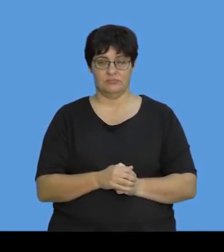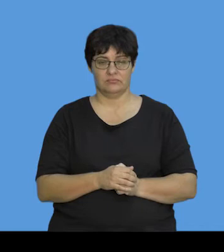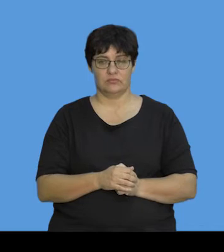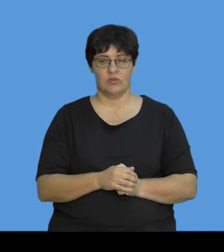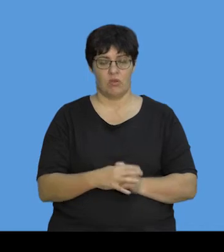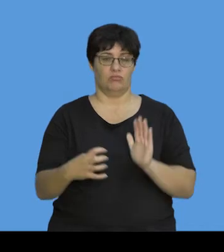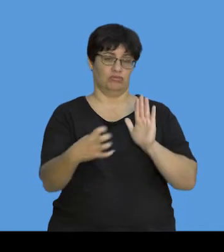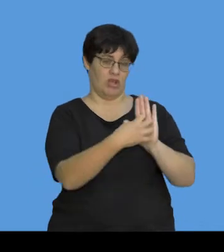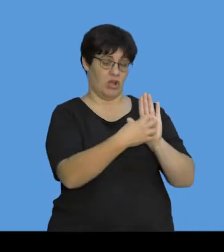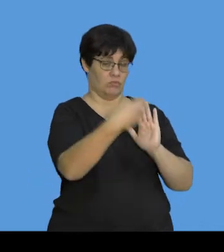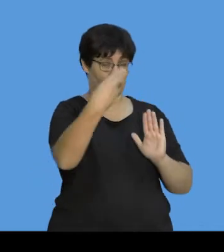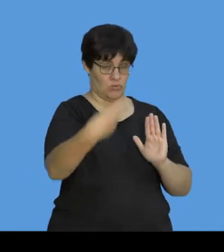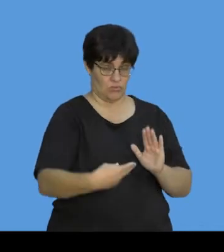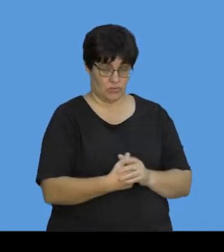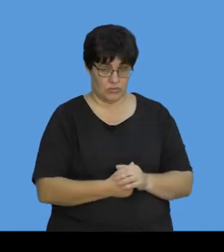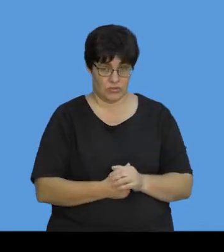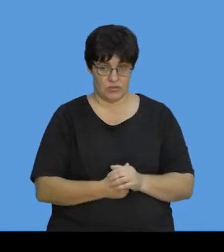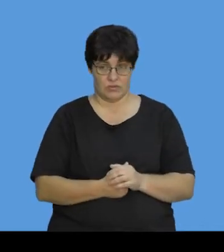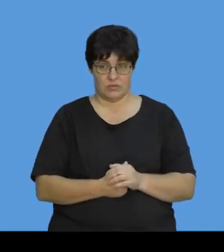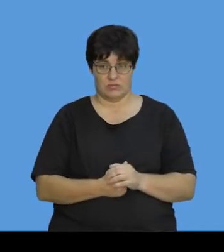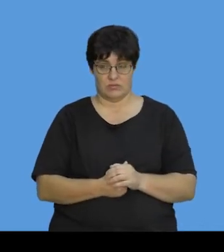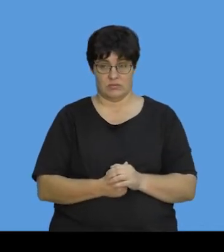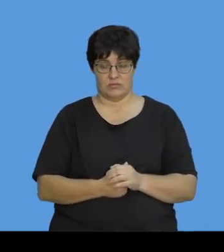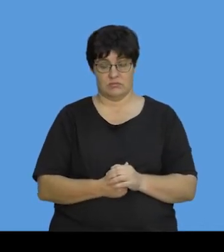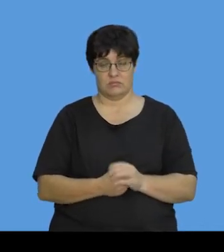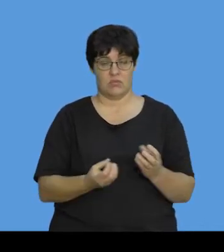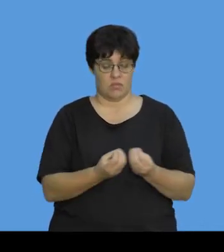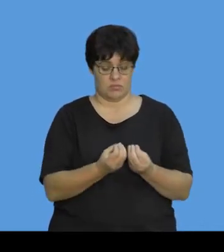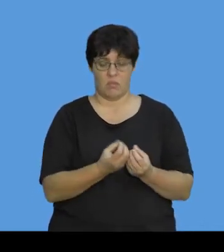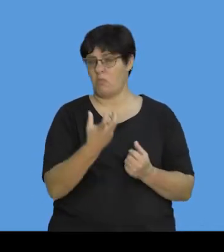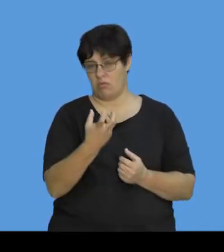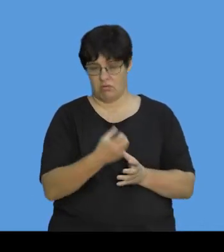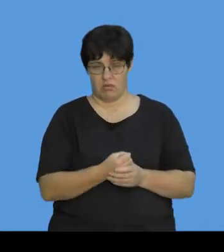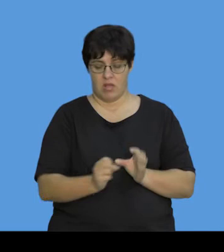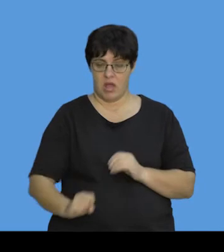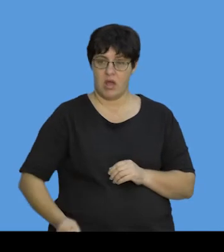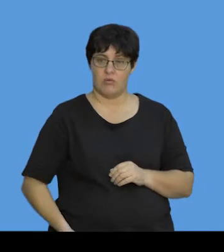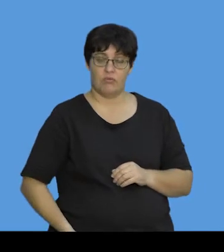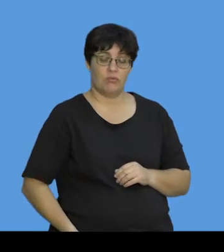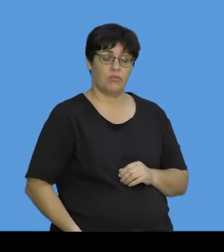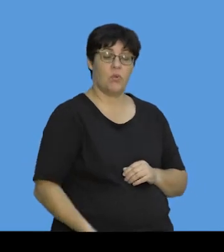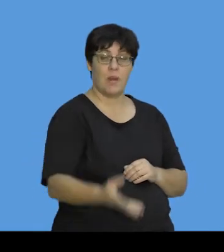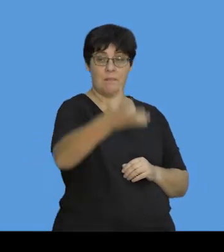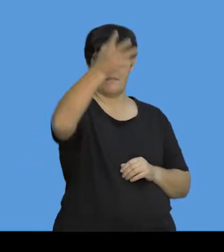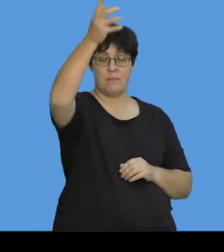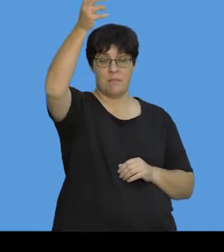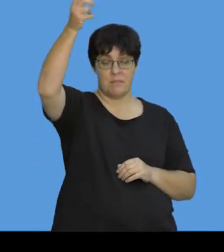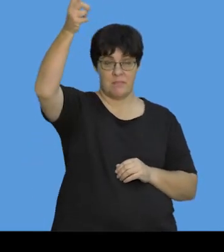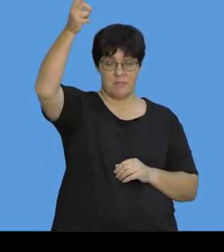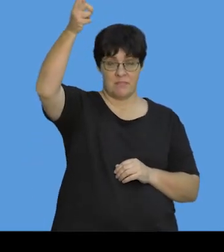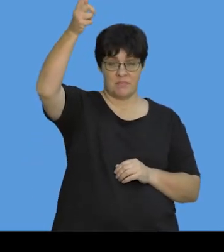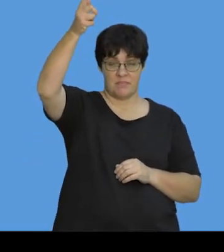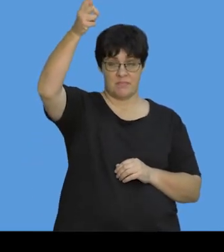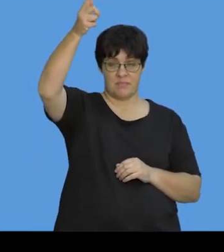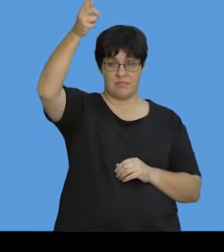a diagram. Here we have my object, the ball. It throws up, and it gets to here. What they tell